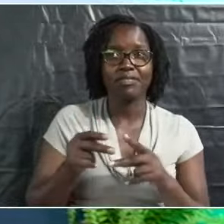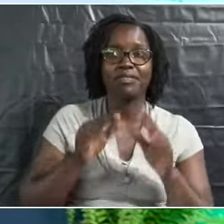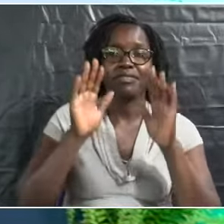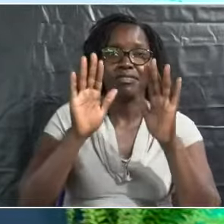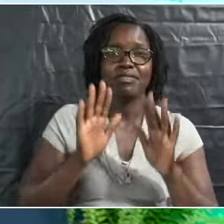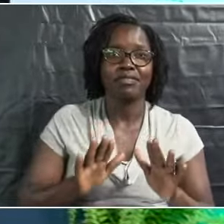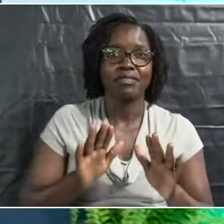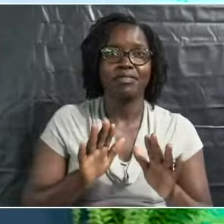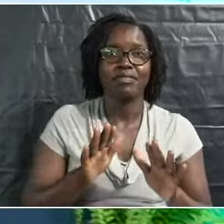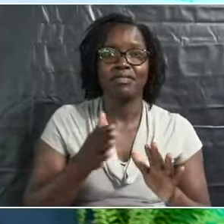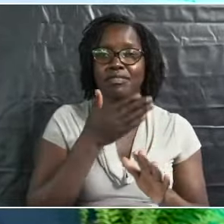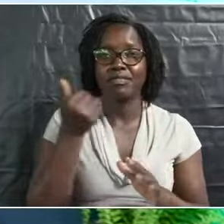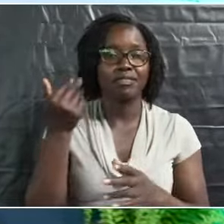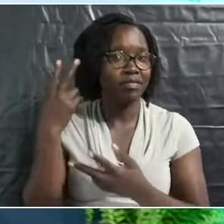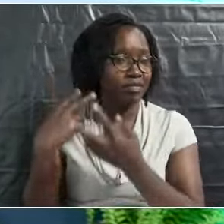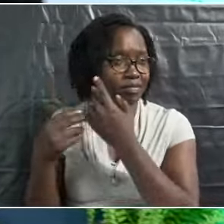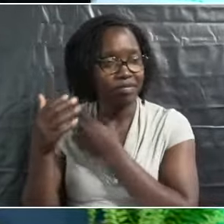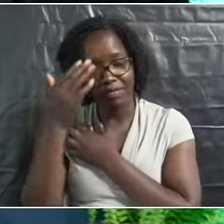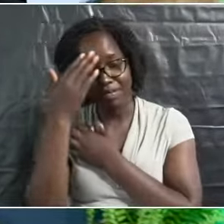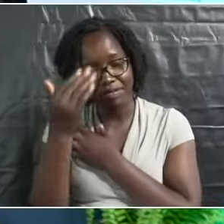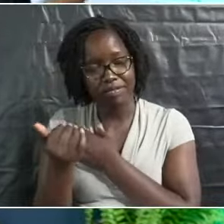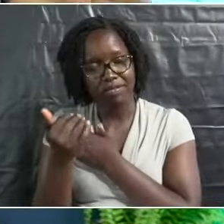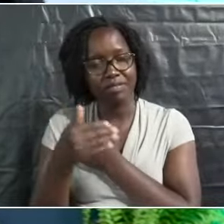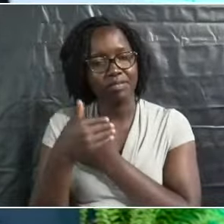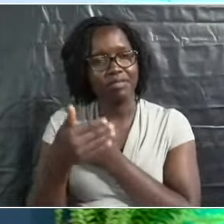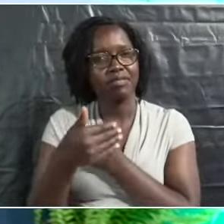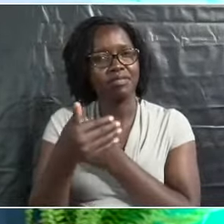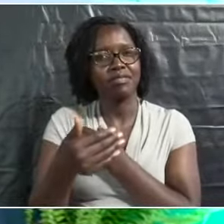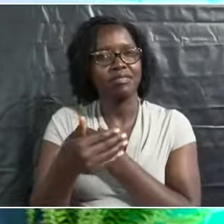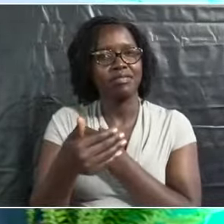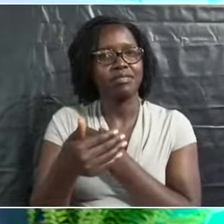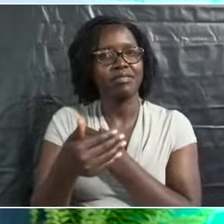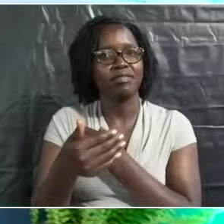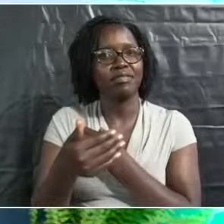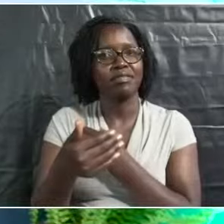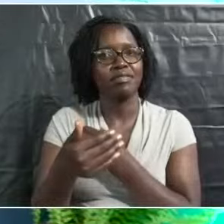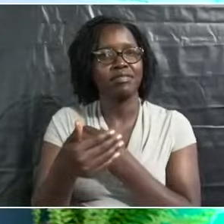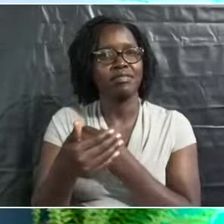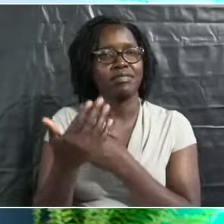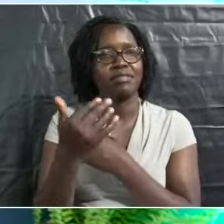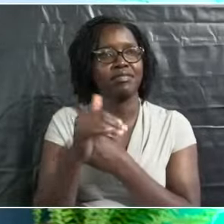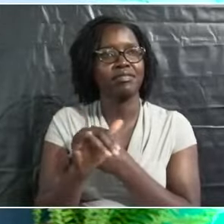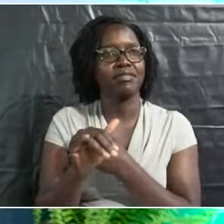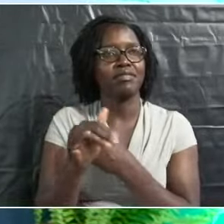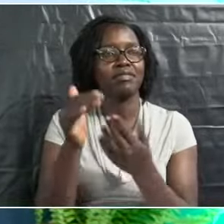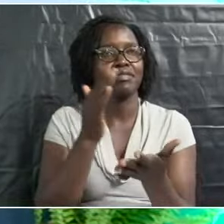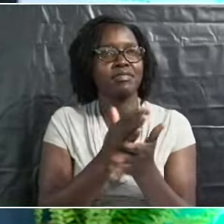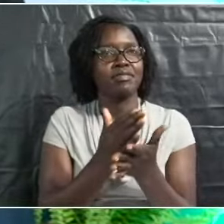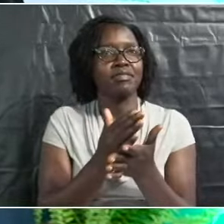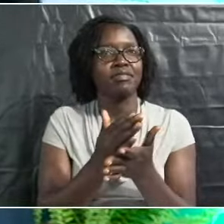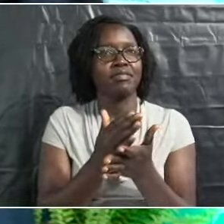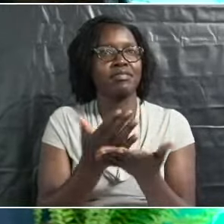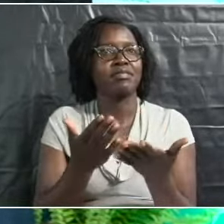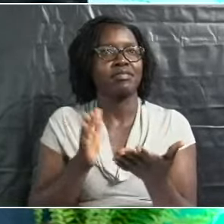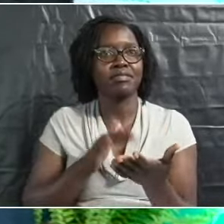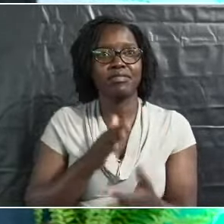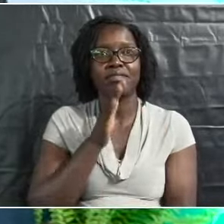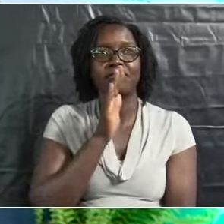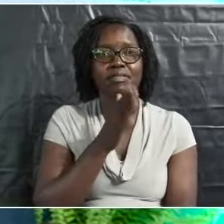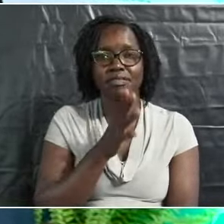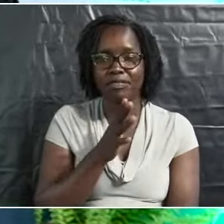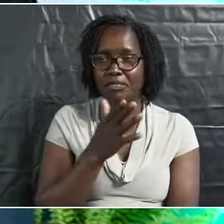You better listen, because often than not, they are true. Now, when women speak,